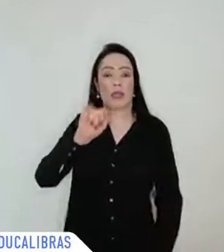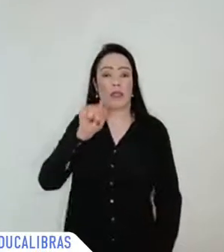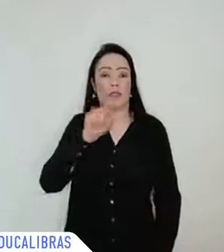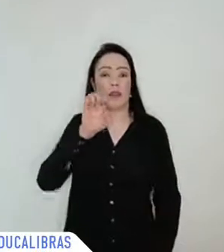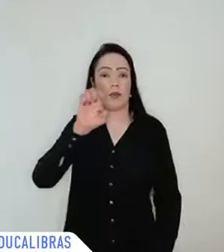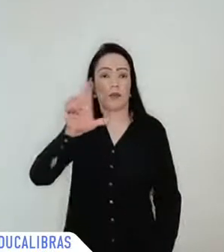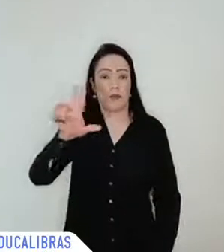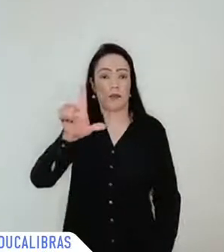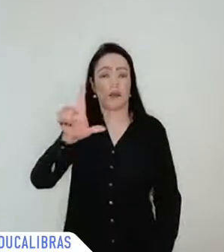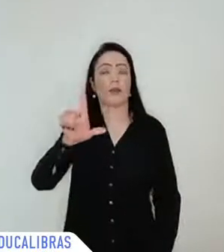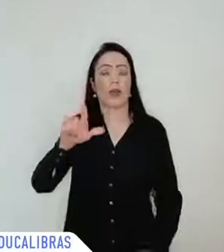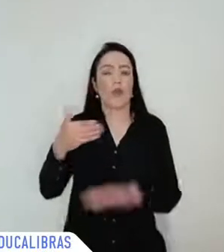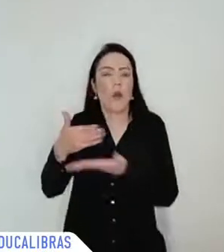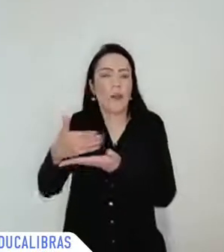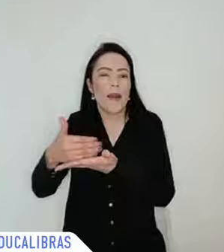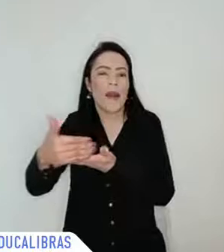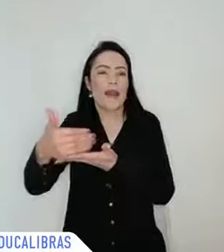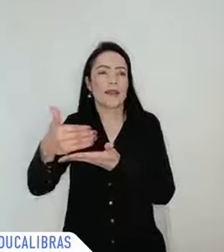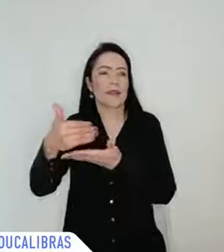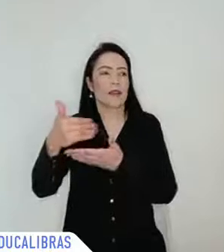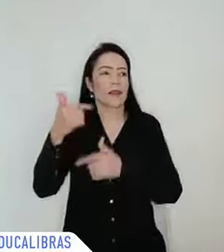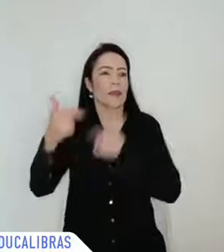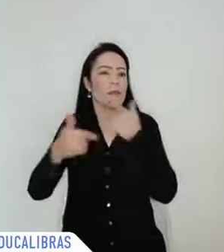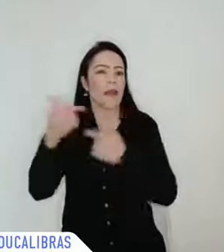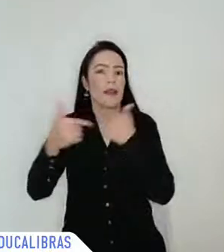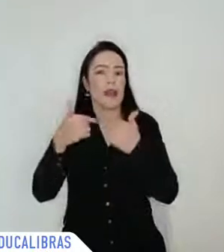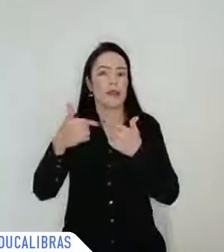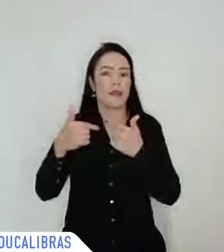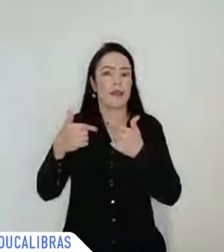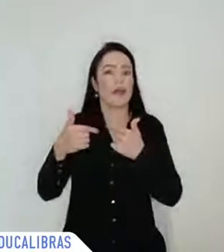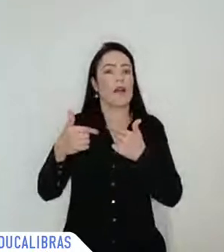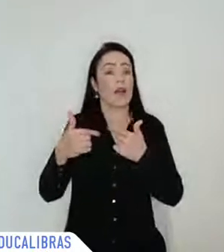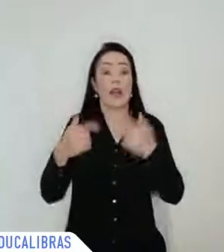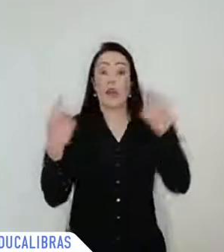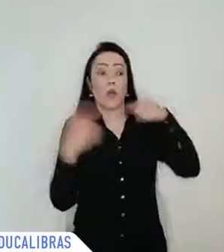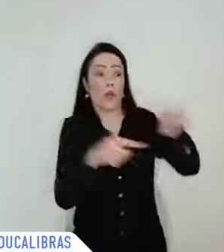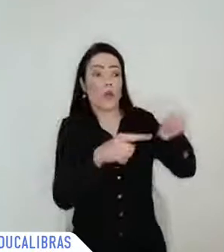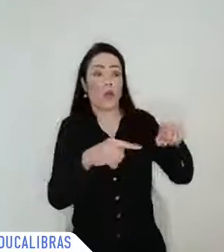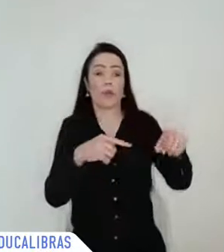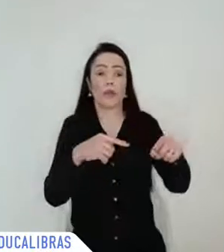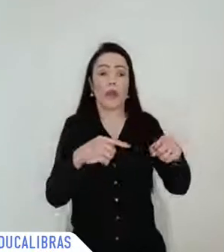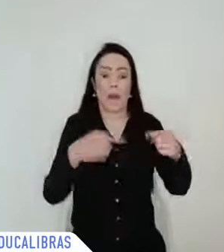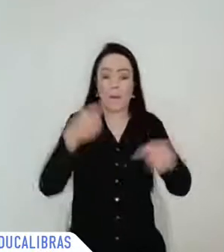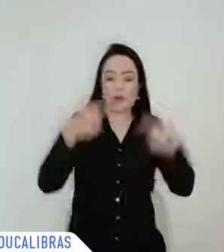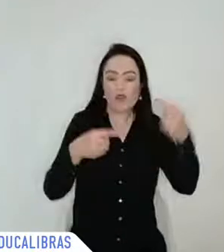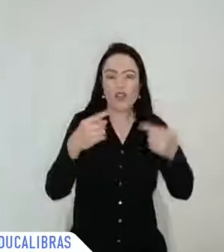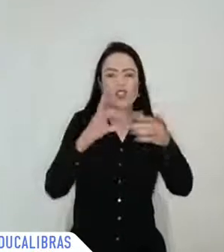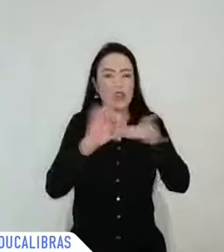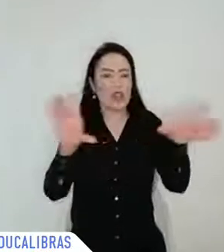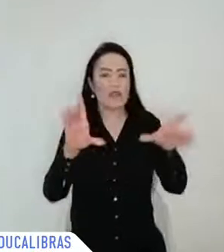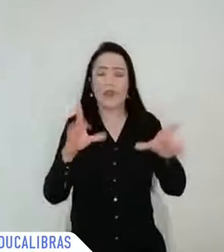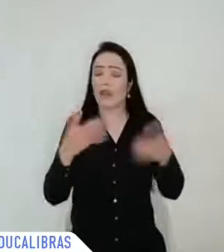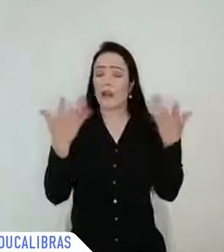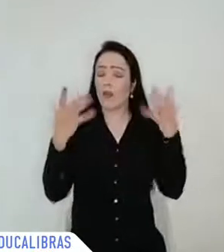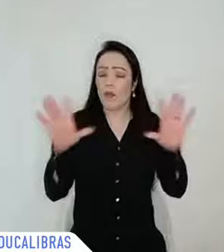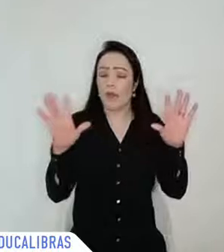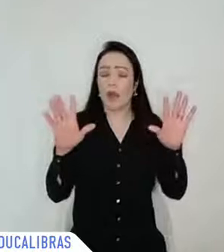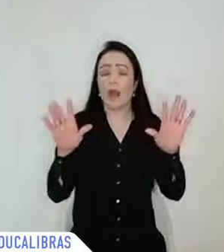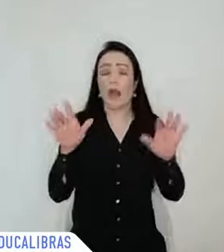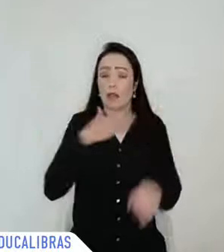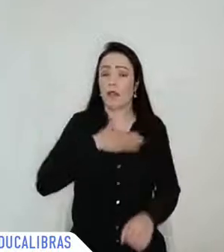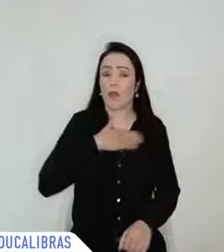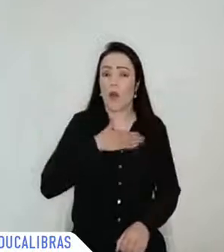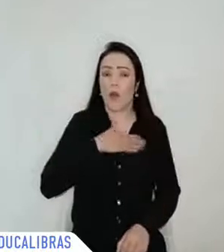He started when we were in Geisel government. He was against the political opening in Brazil. He